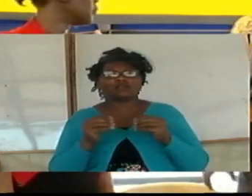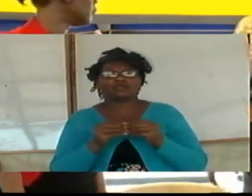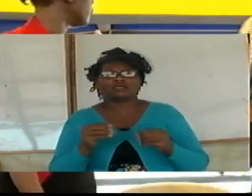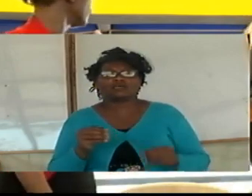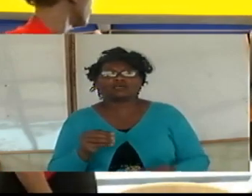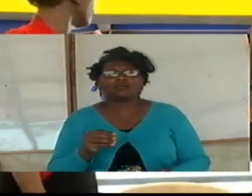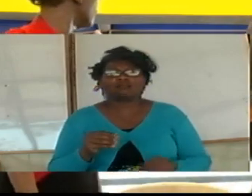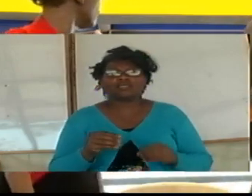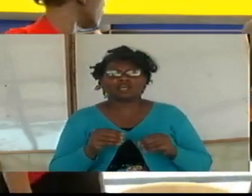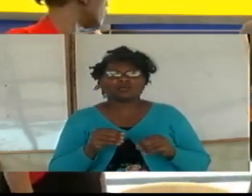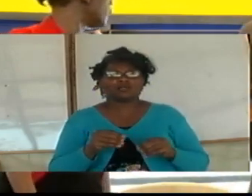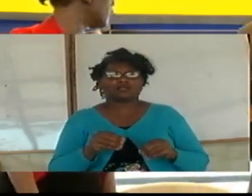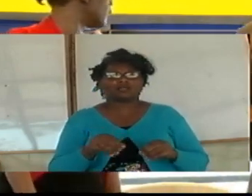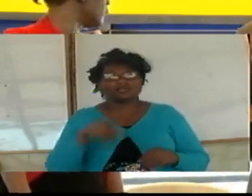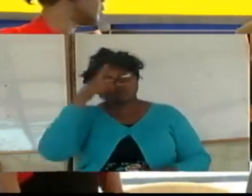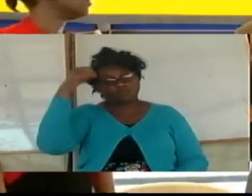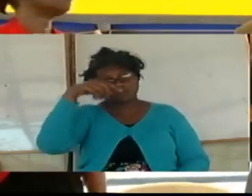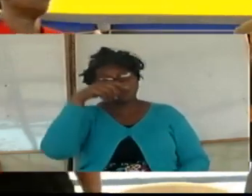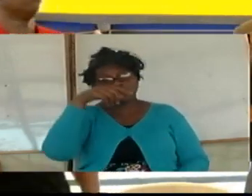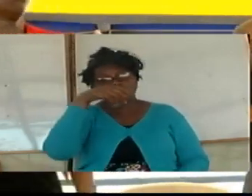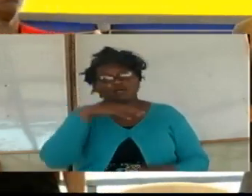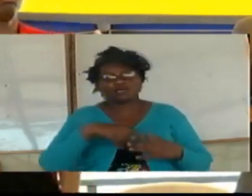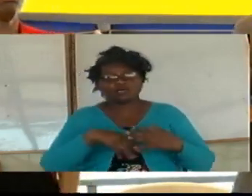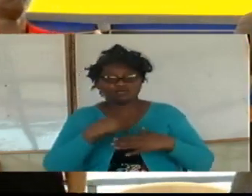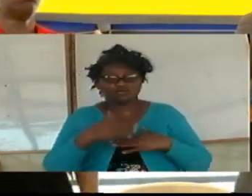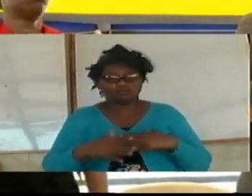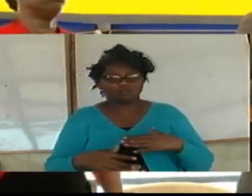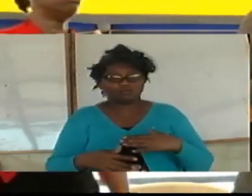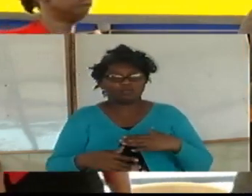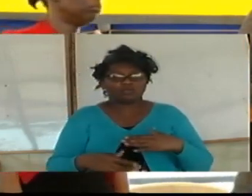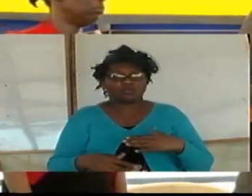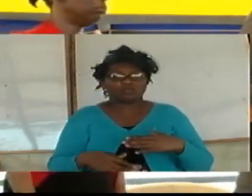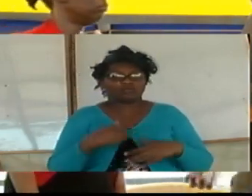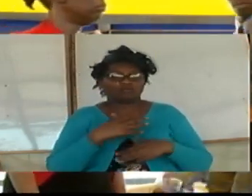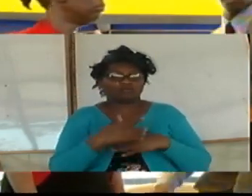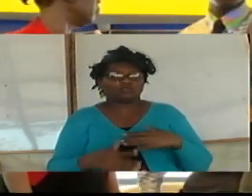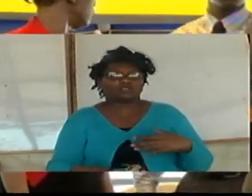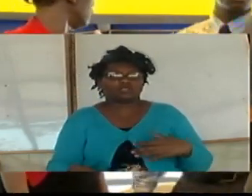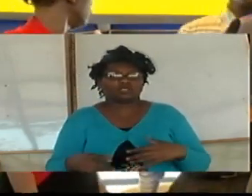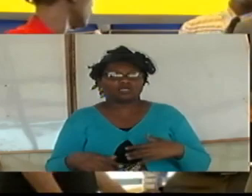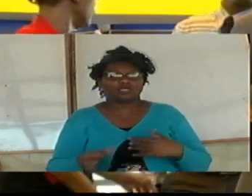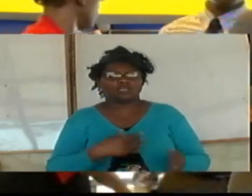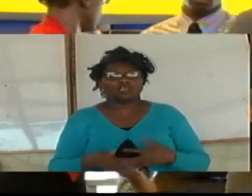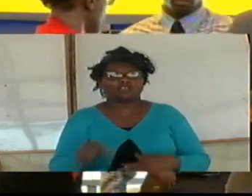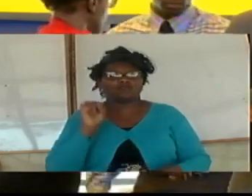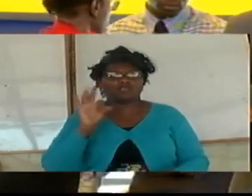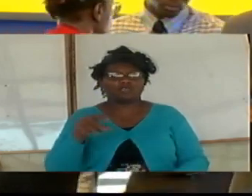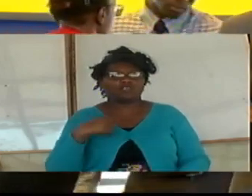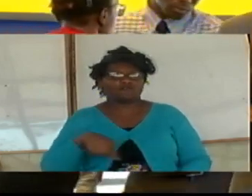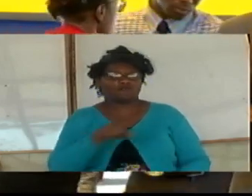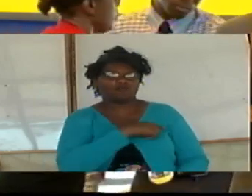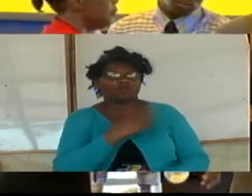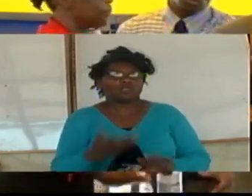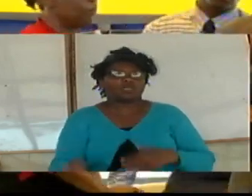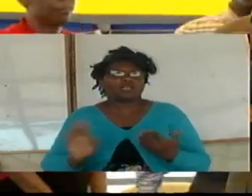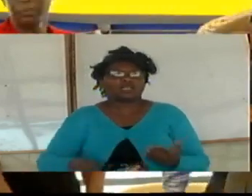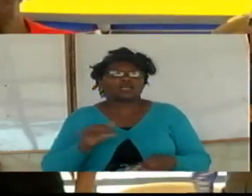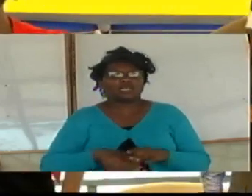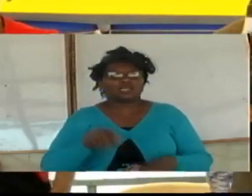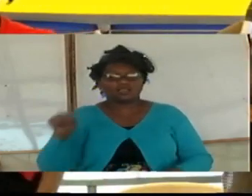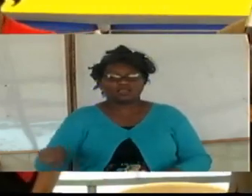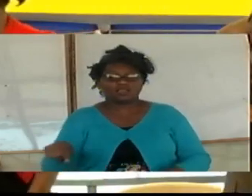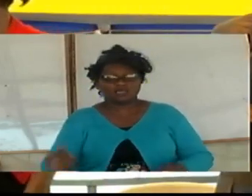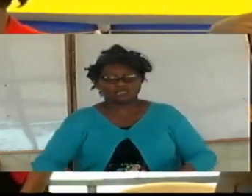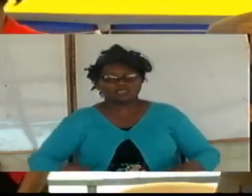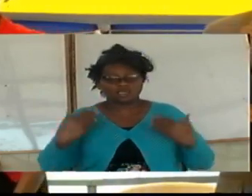And because the blood was shed, we have a hope. So even if we die in this life or not, our hope is not